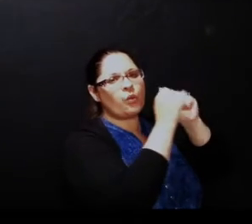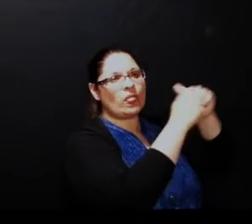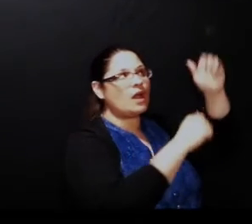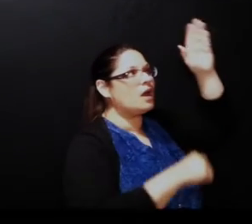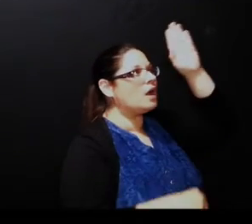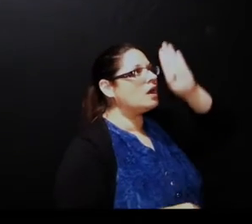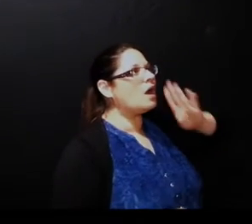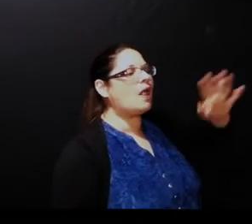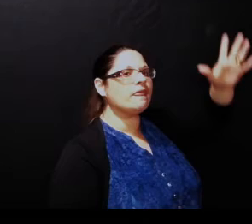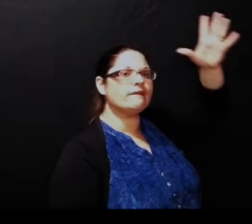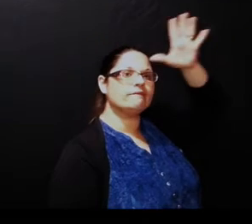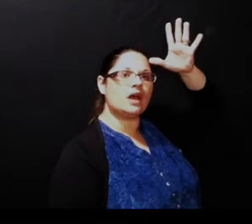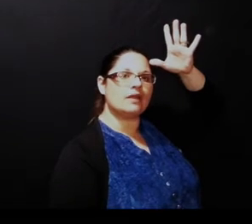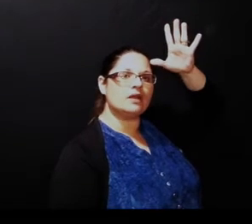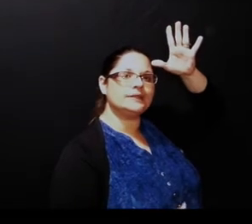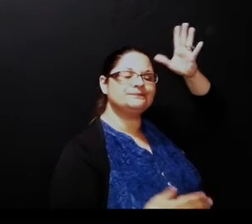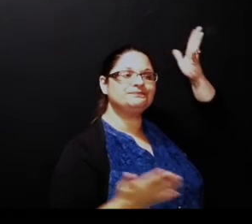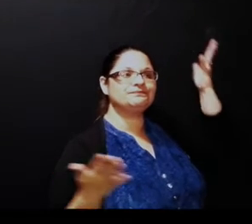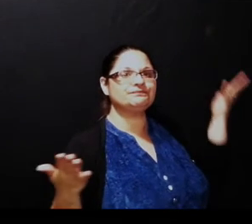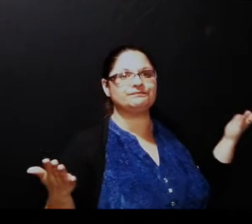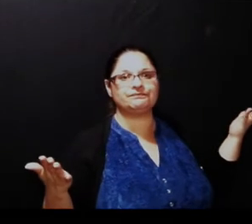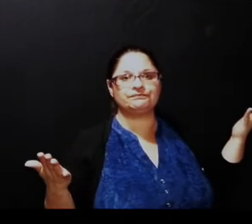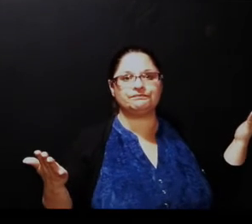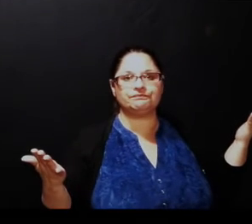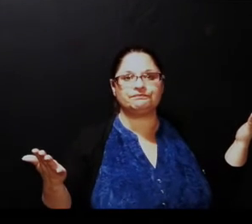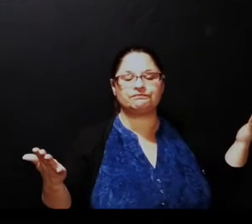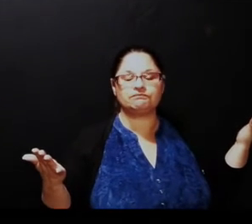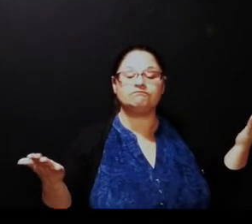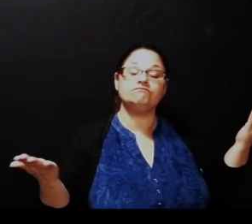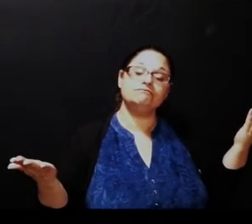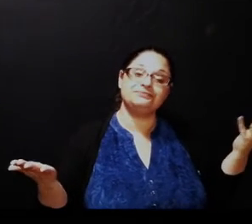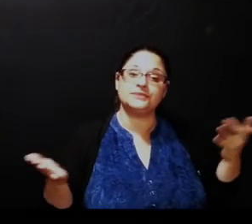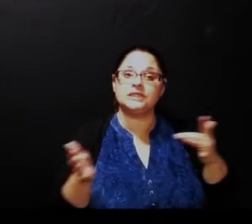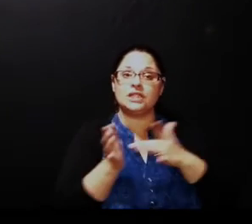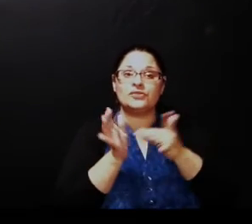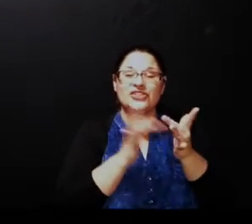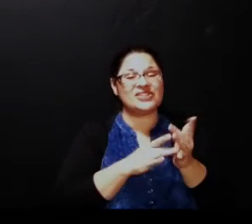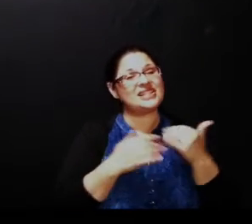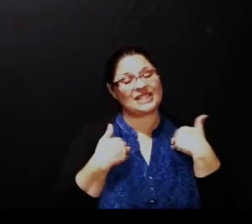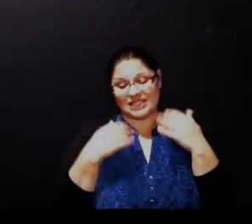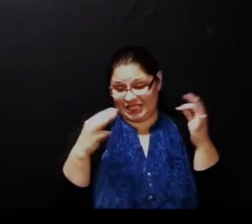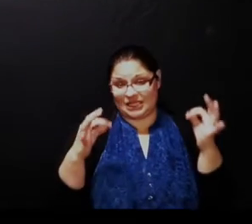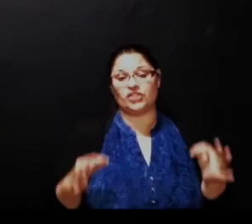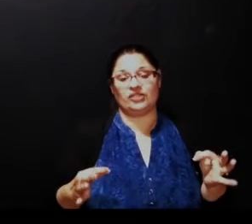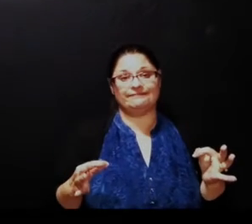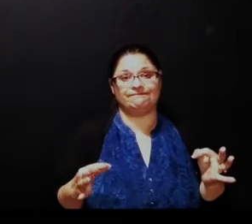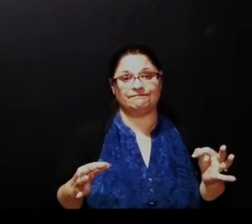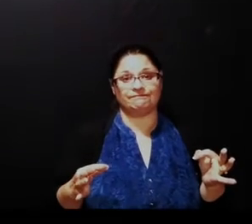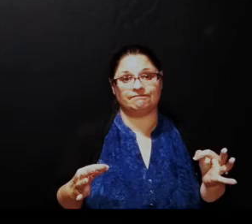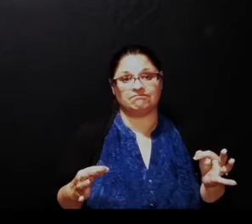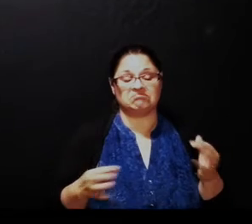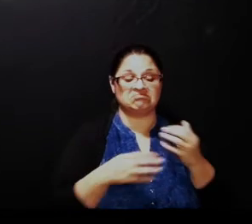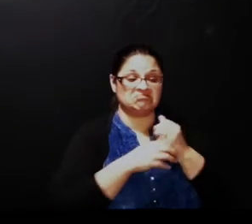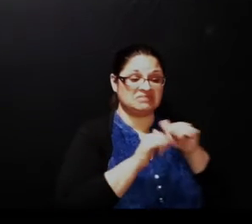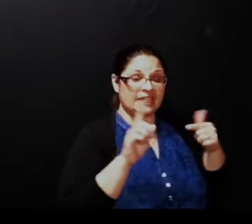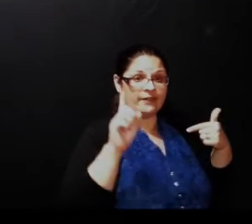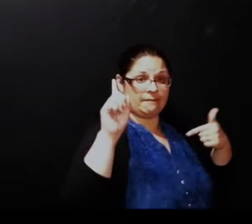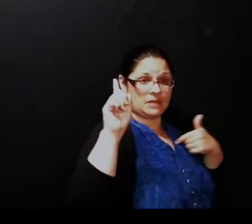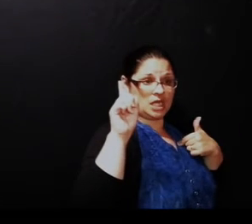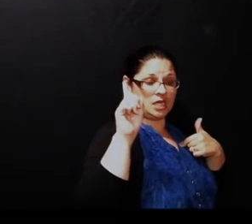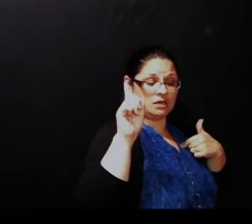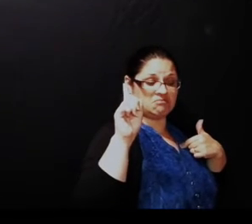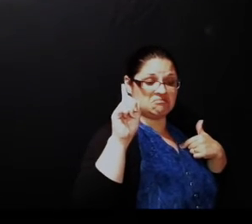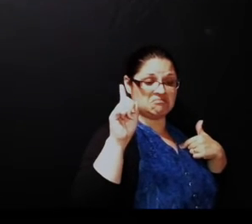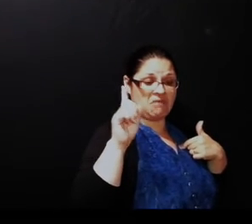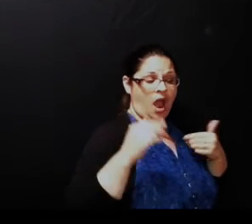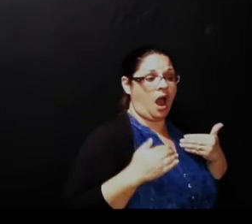were to refuse the cross, billions would be hopelessly lost. So here's Jesus' decision. Either save